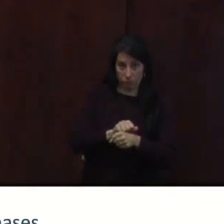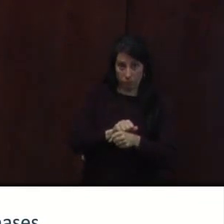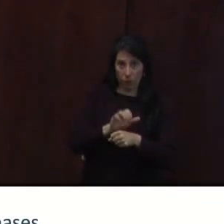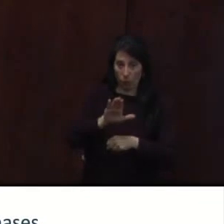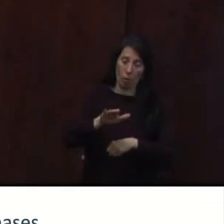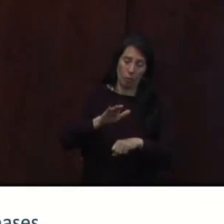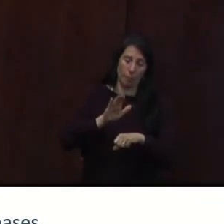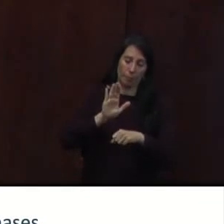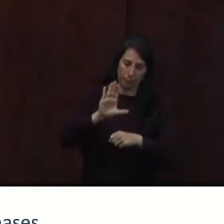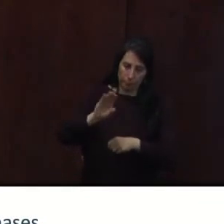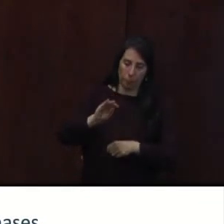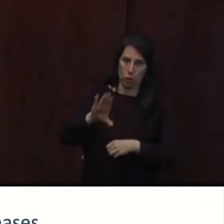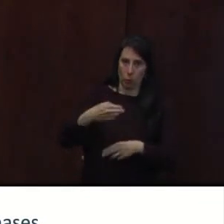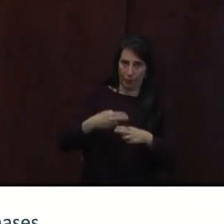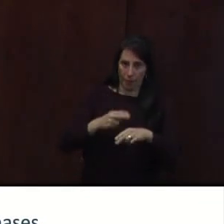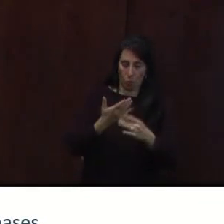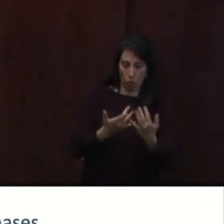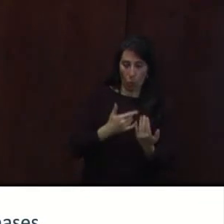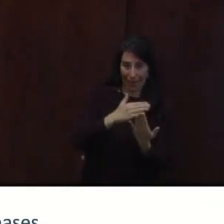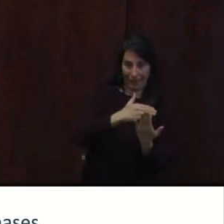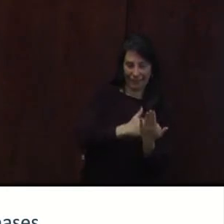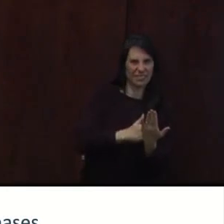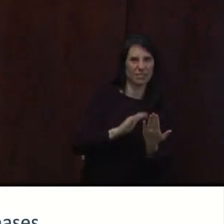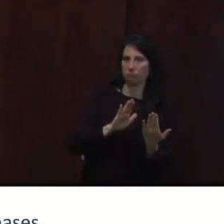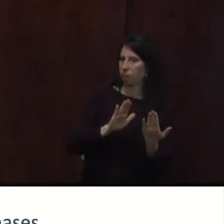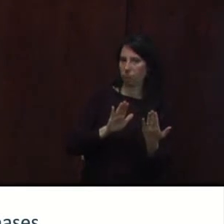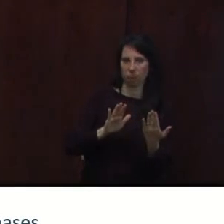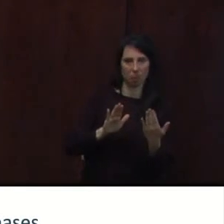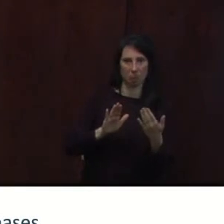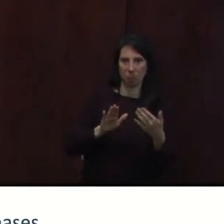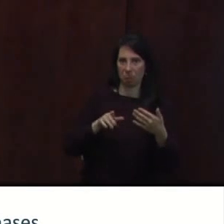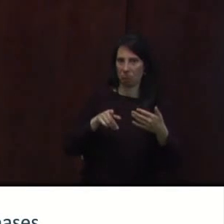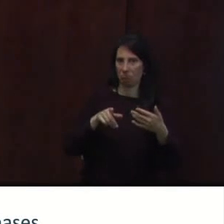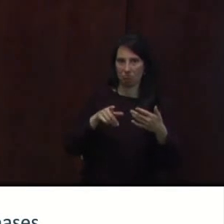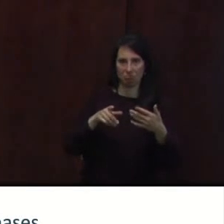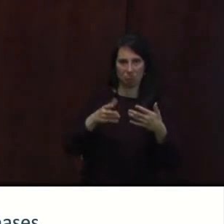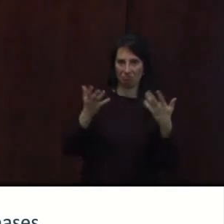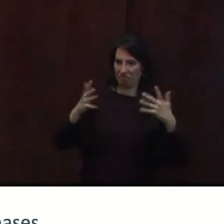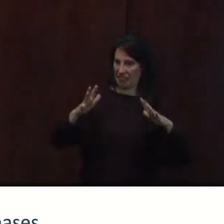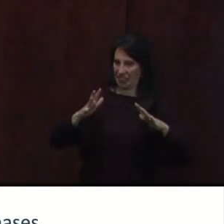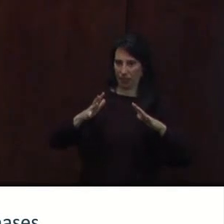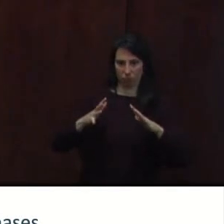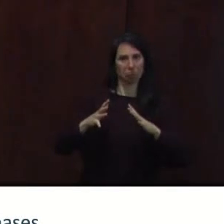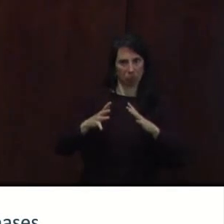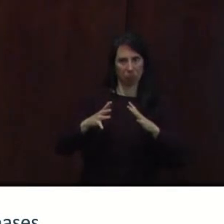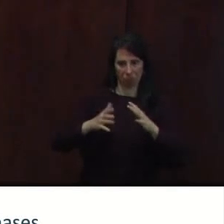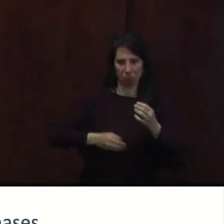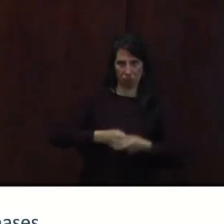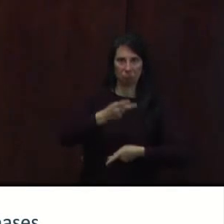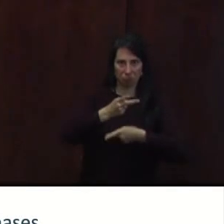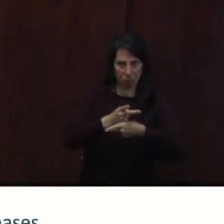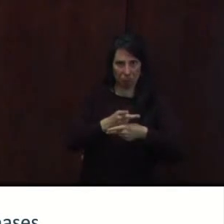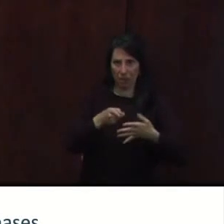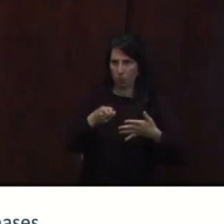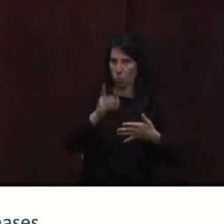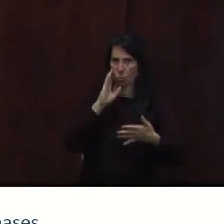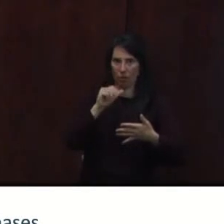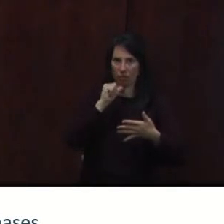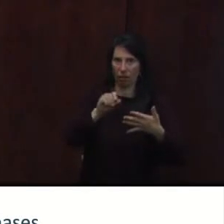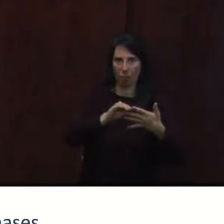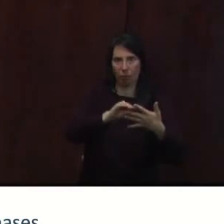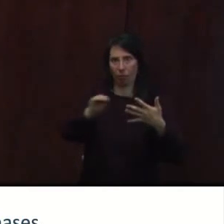We do anticipate that folks might sign up for multiple lists and accept multiple appointments, which could hinder some of